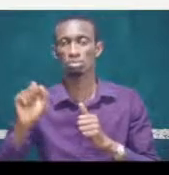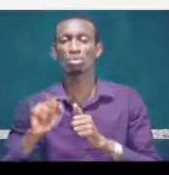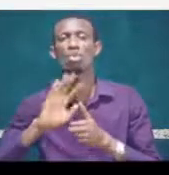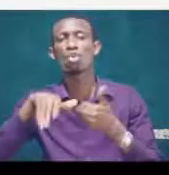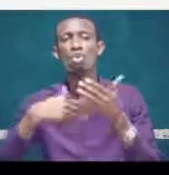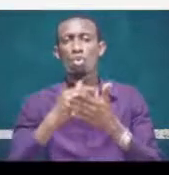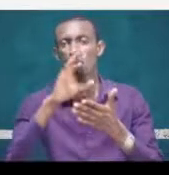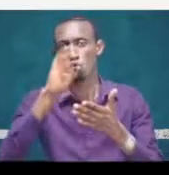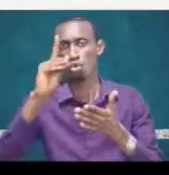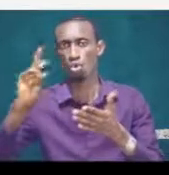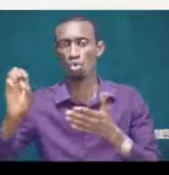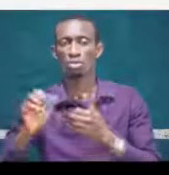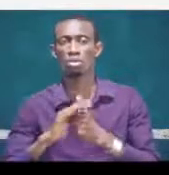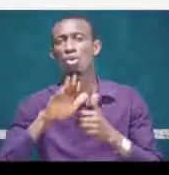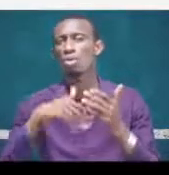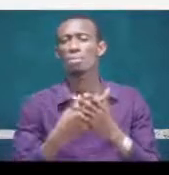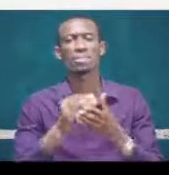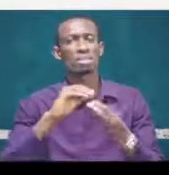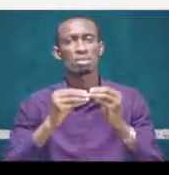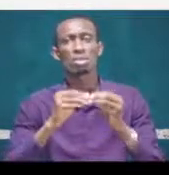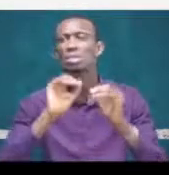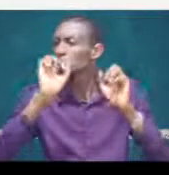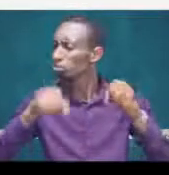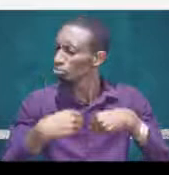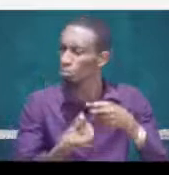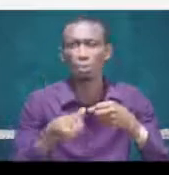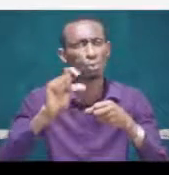or country codes plus 250. You can't add another one.